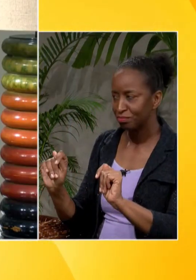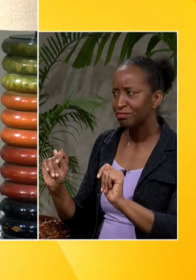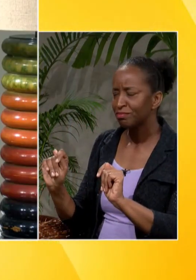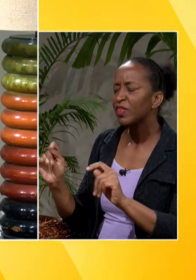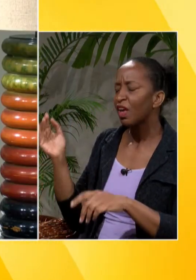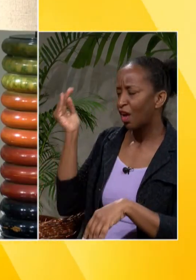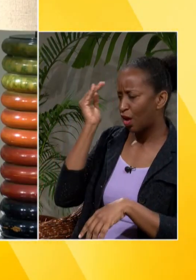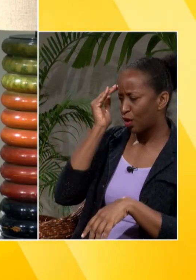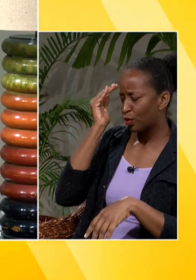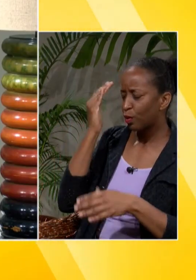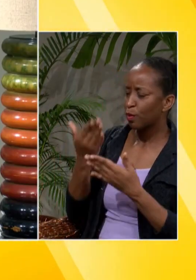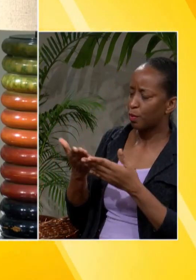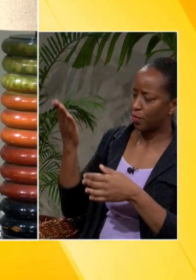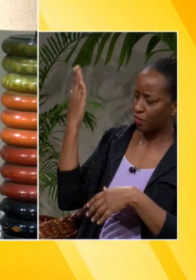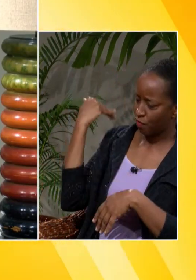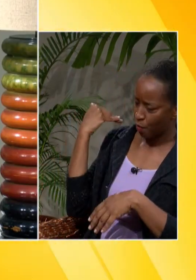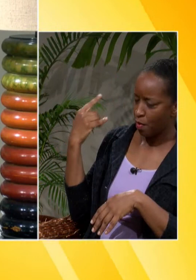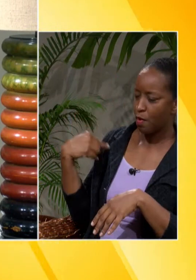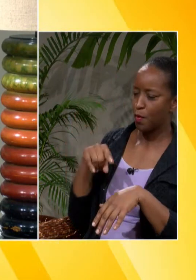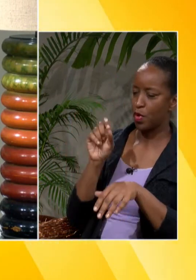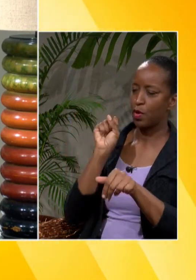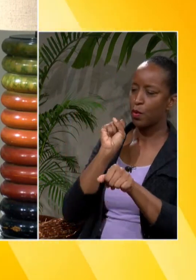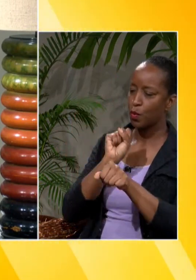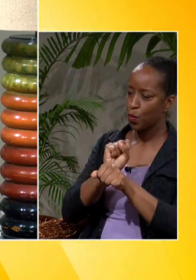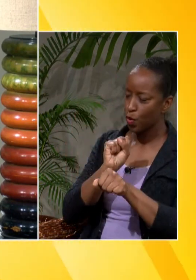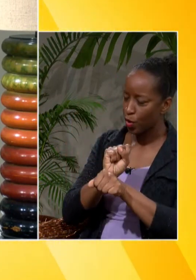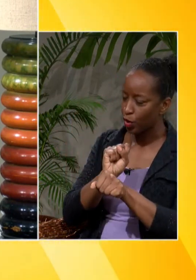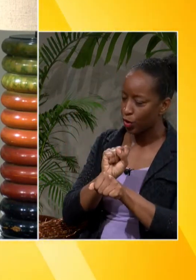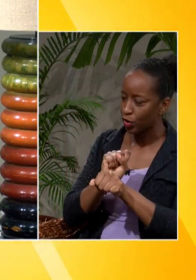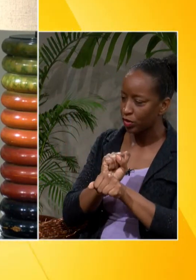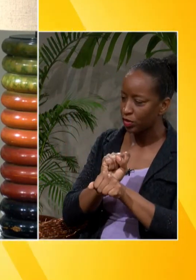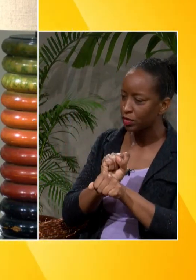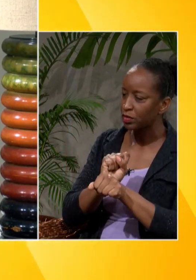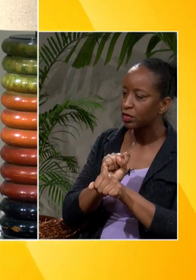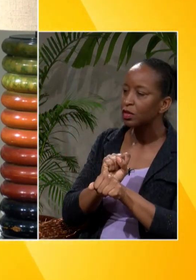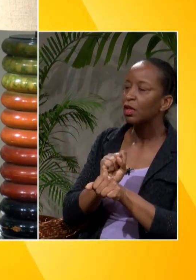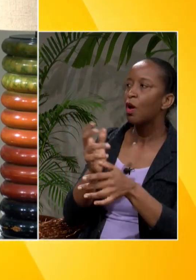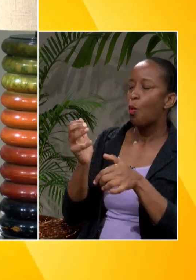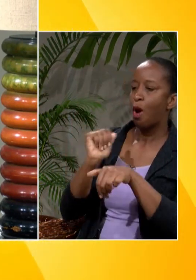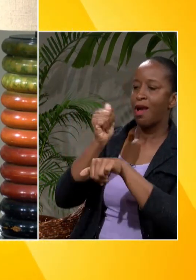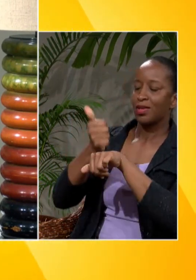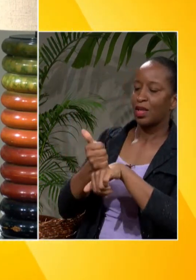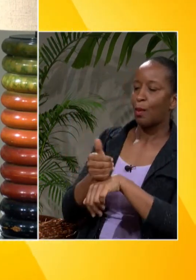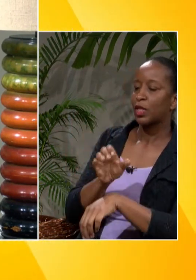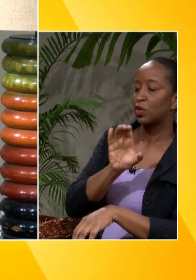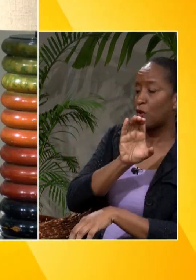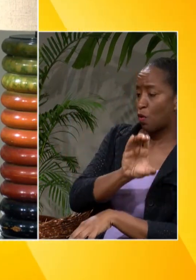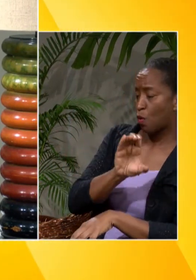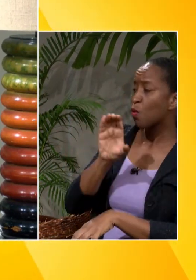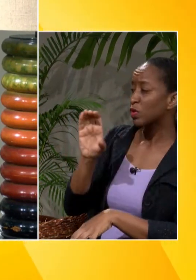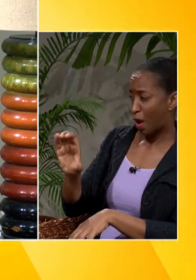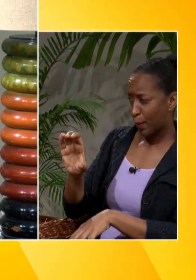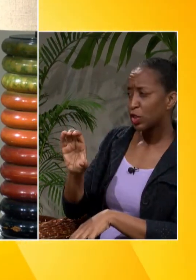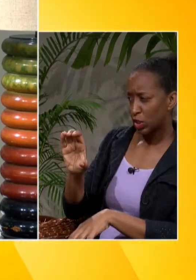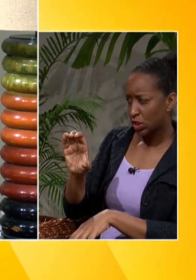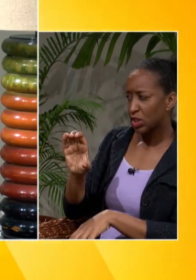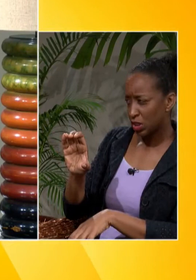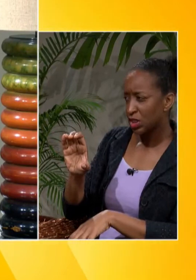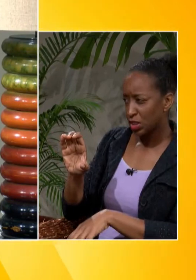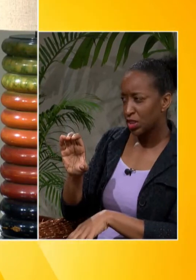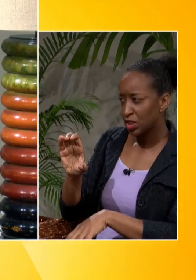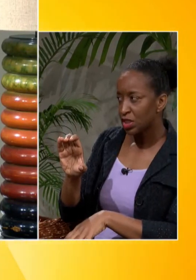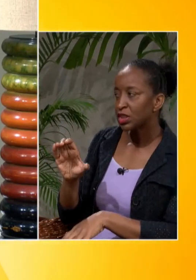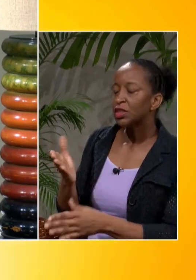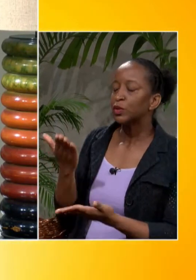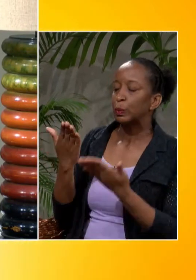few years ago we were working heavily on instituting the closed captioning for CBC TV8. Maybe